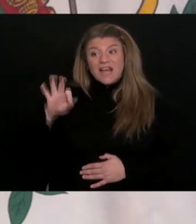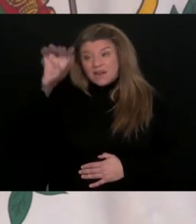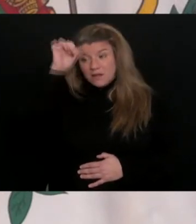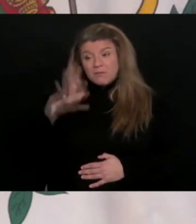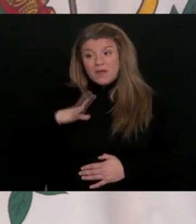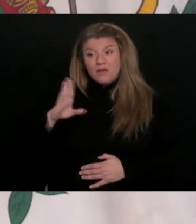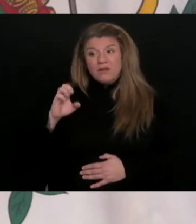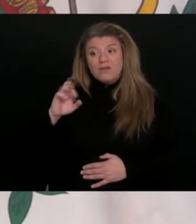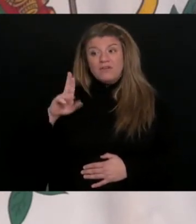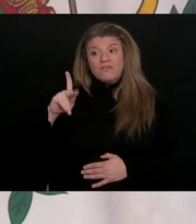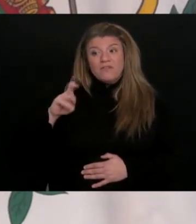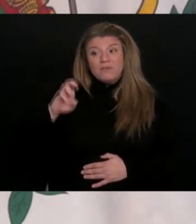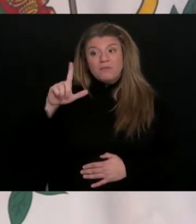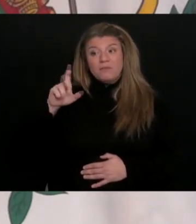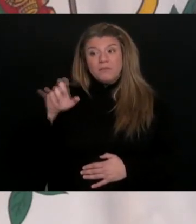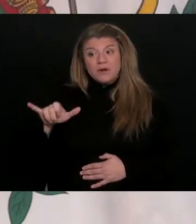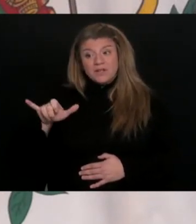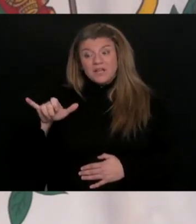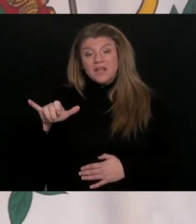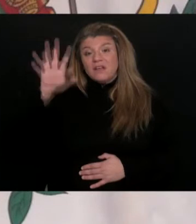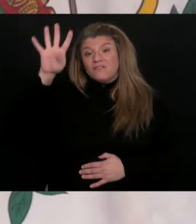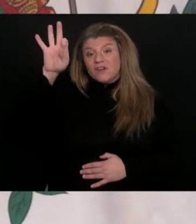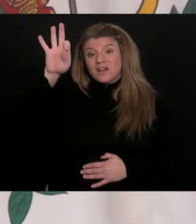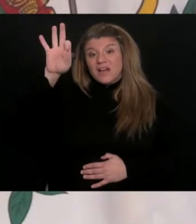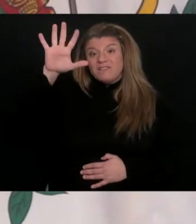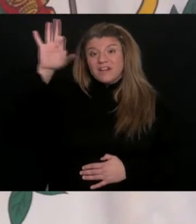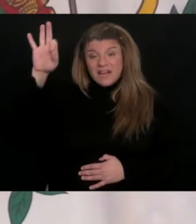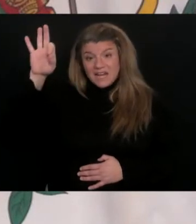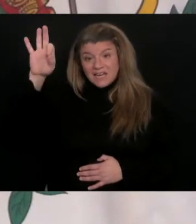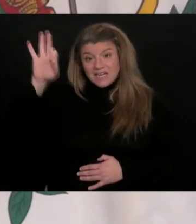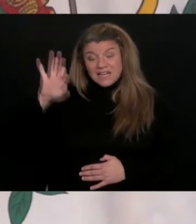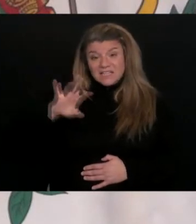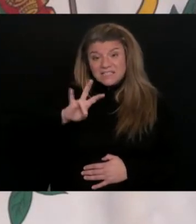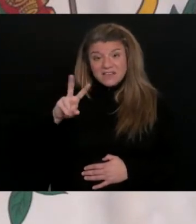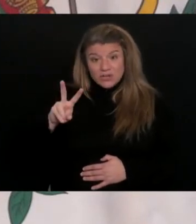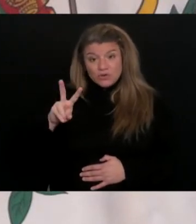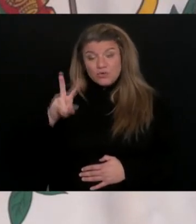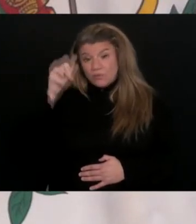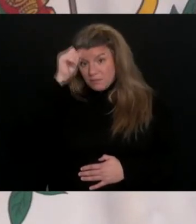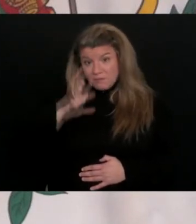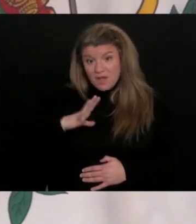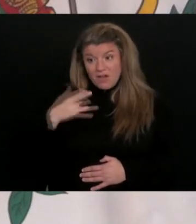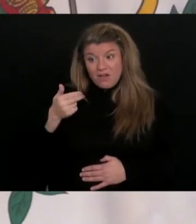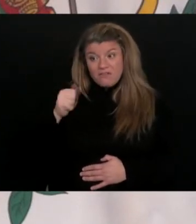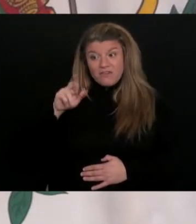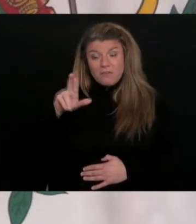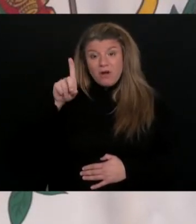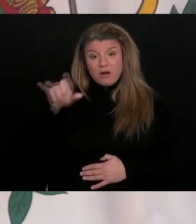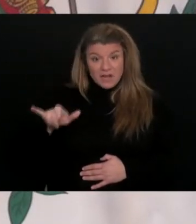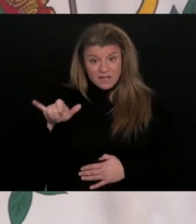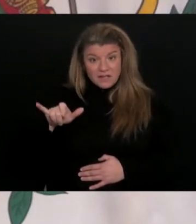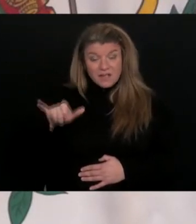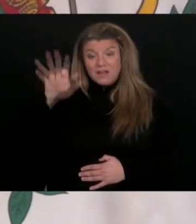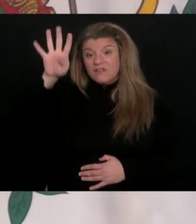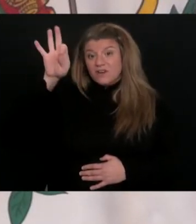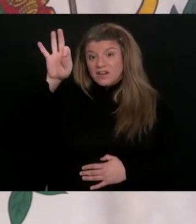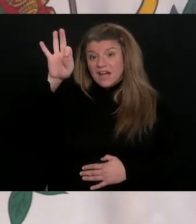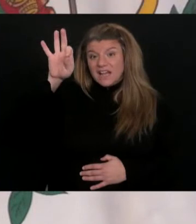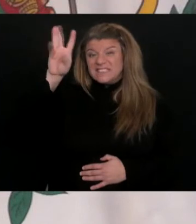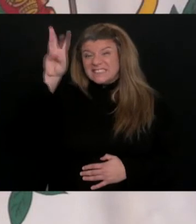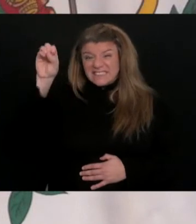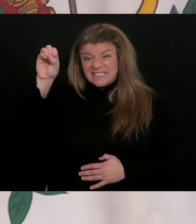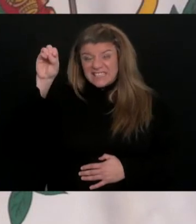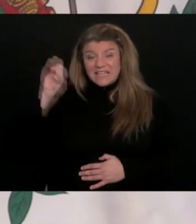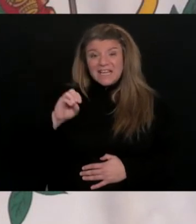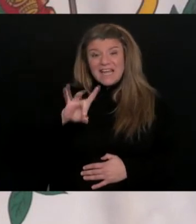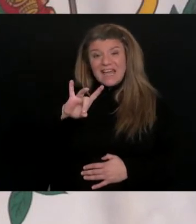from Berkeley County. The 4,959th death, a 72-year-old male from Hardy County. The 4,960th